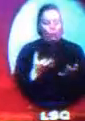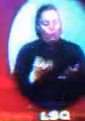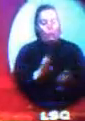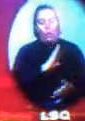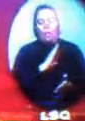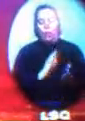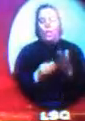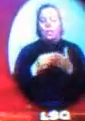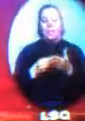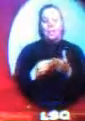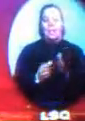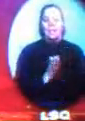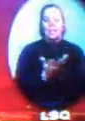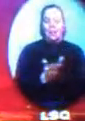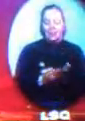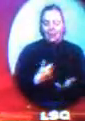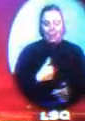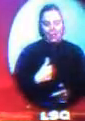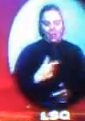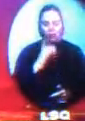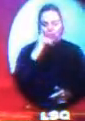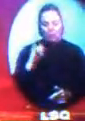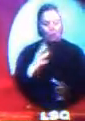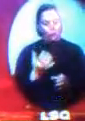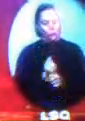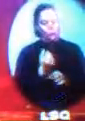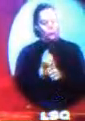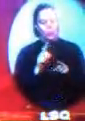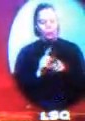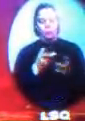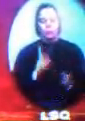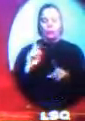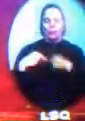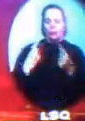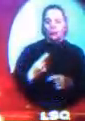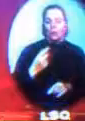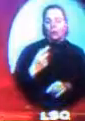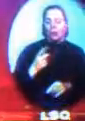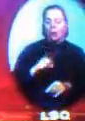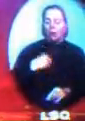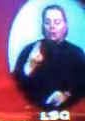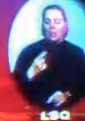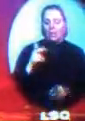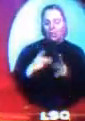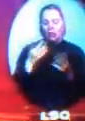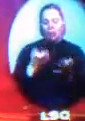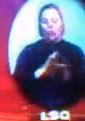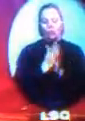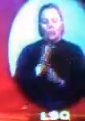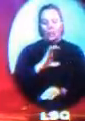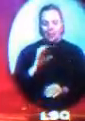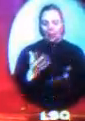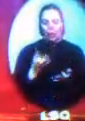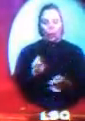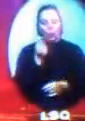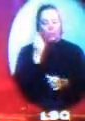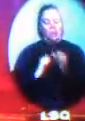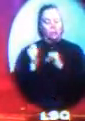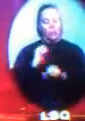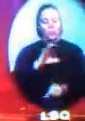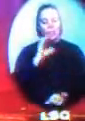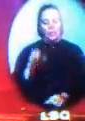an update like this in decades, Mr. Speaker. They want to become Canadians. They want to understand the history of this country, whether they're in British